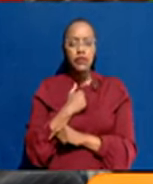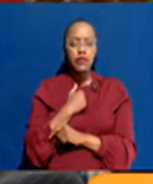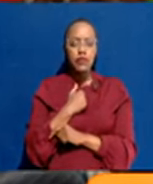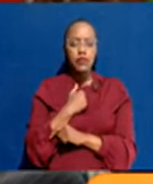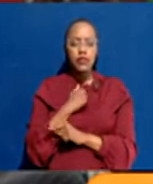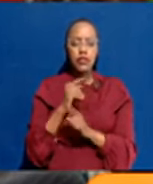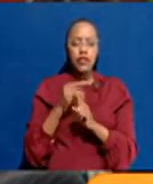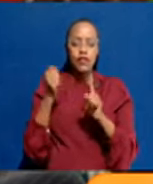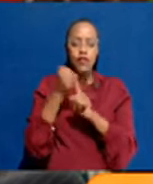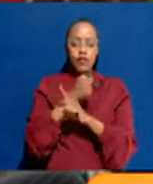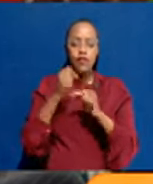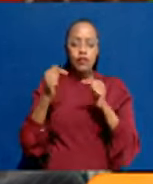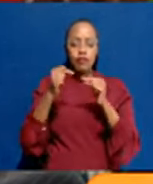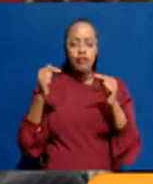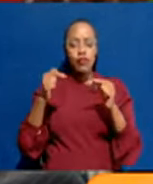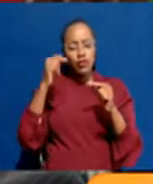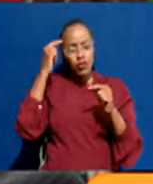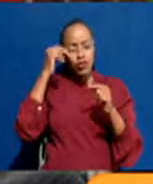the fight for democracy,